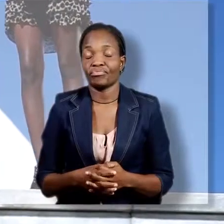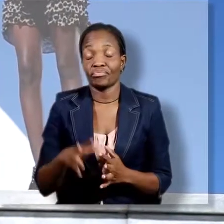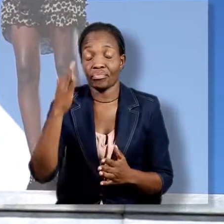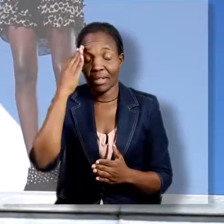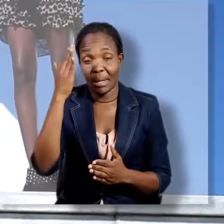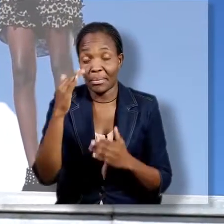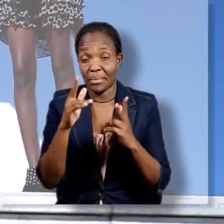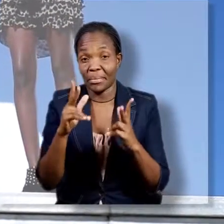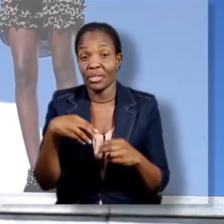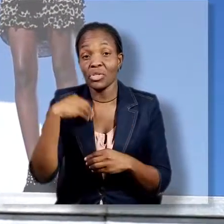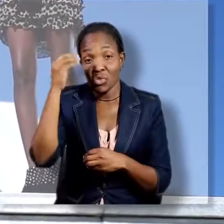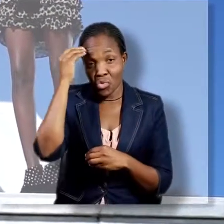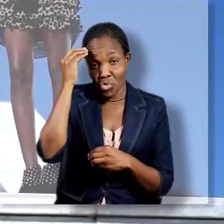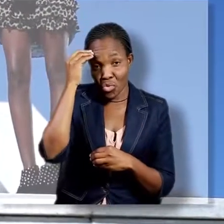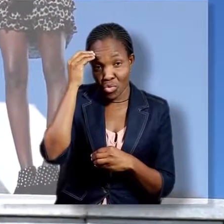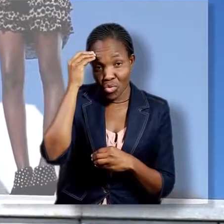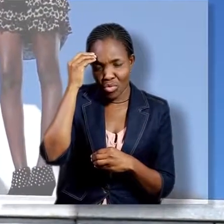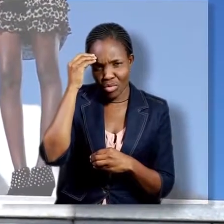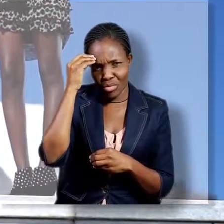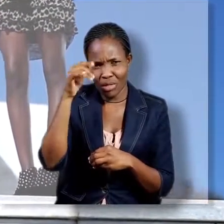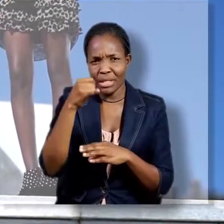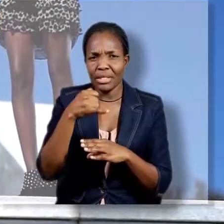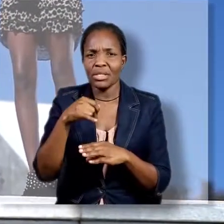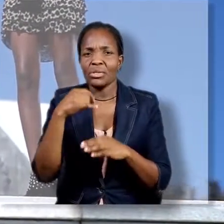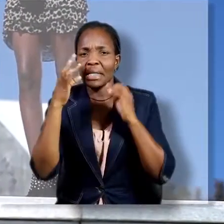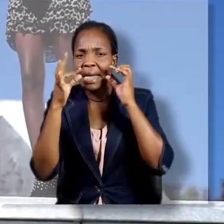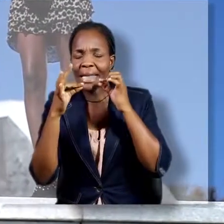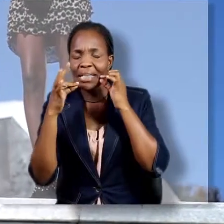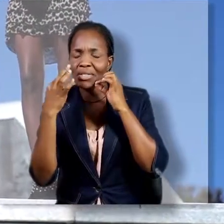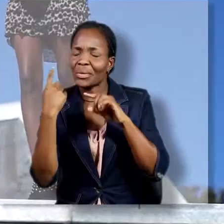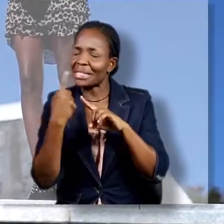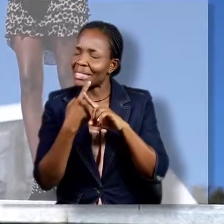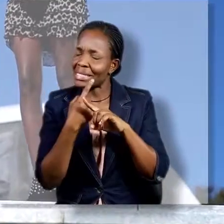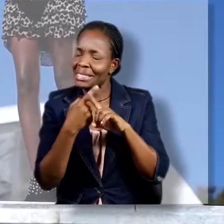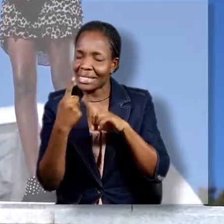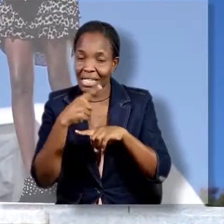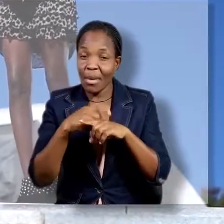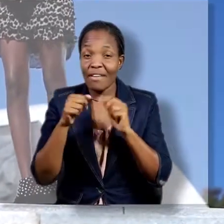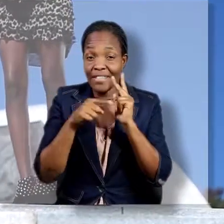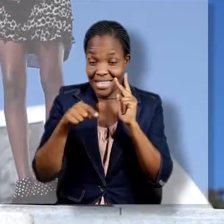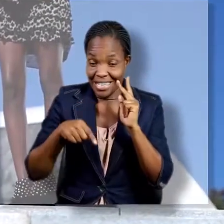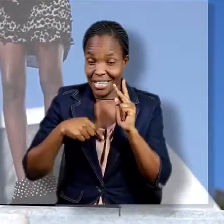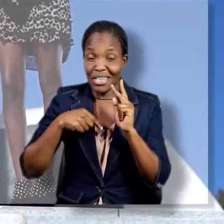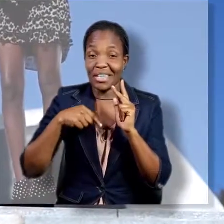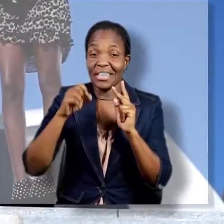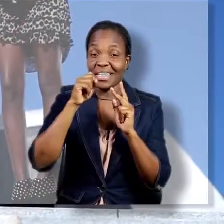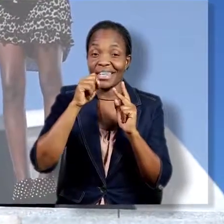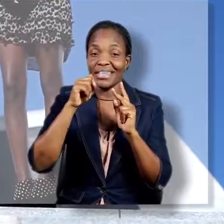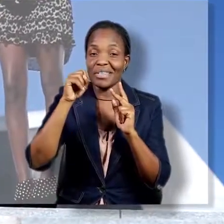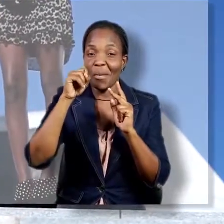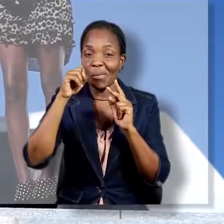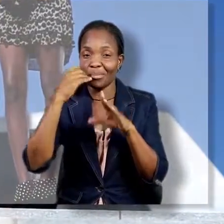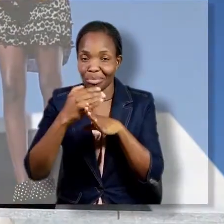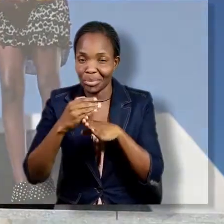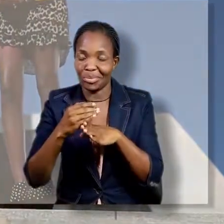Hi viewers, you know that song, don't you? We sing or hear it played at all national and African political occasions, the